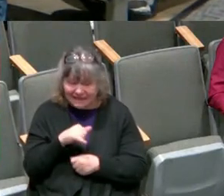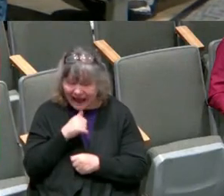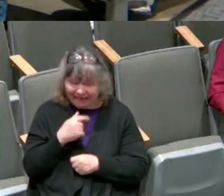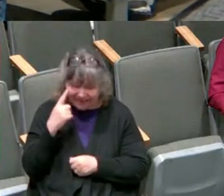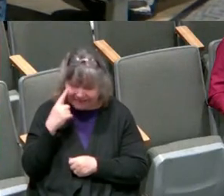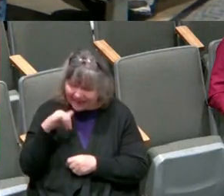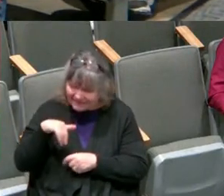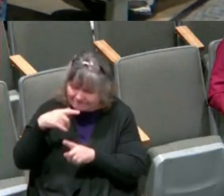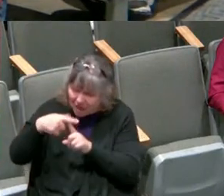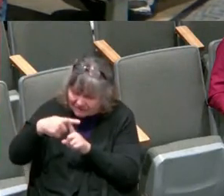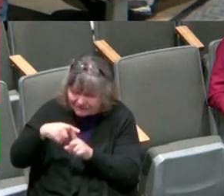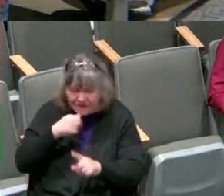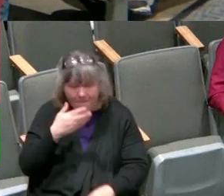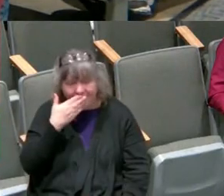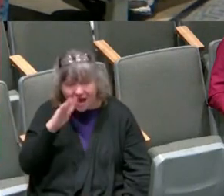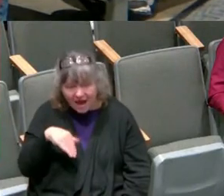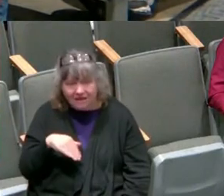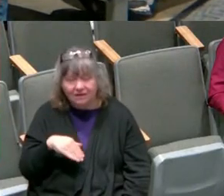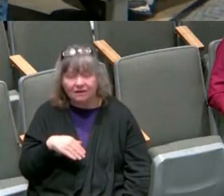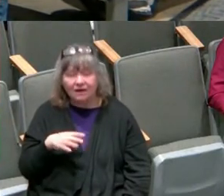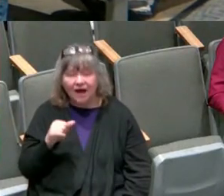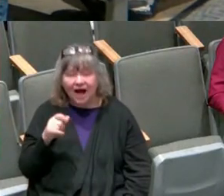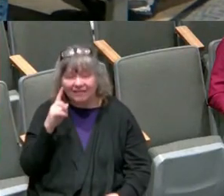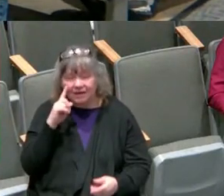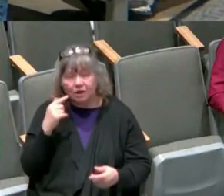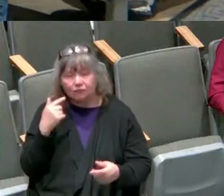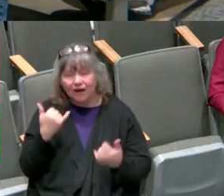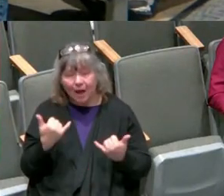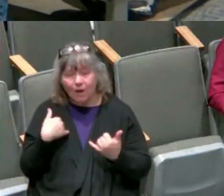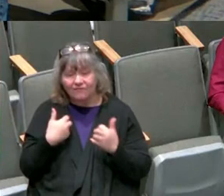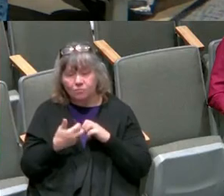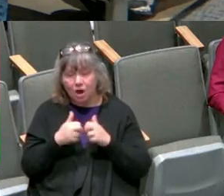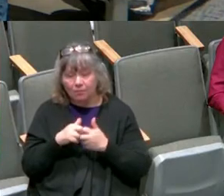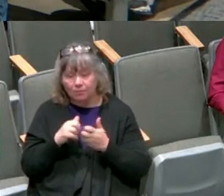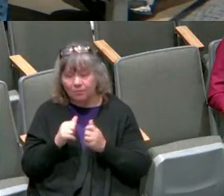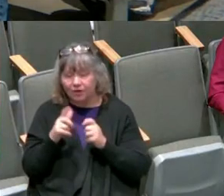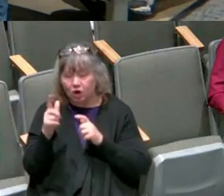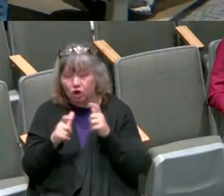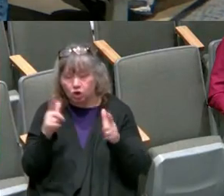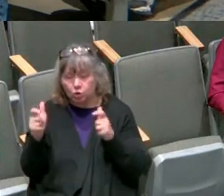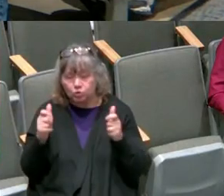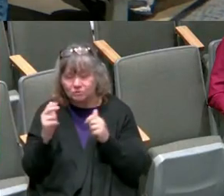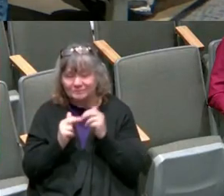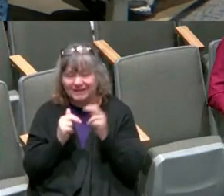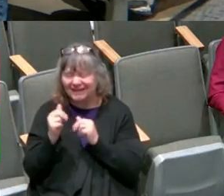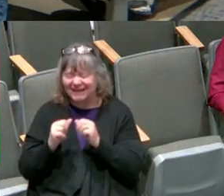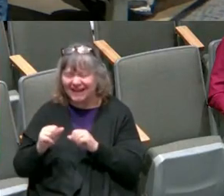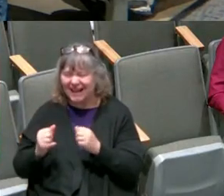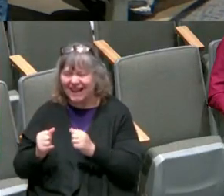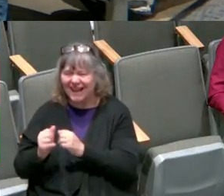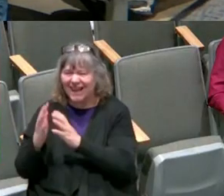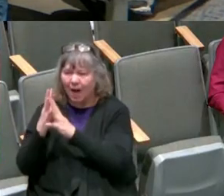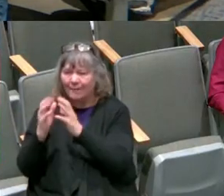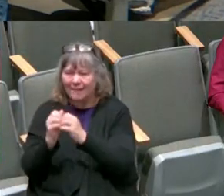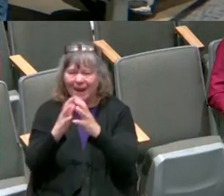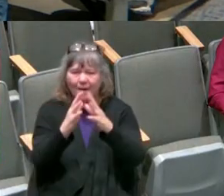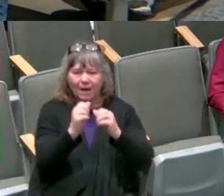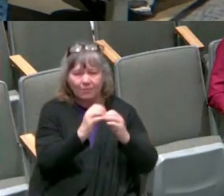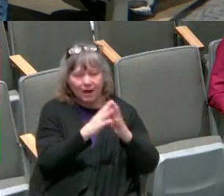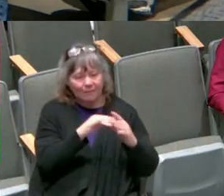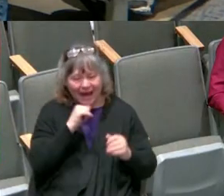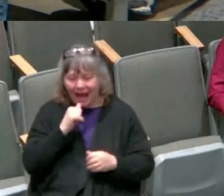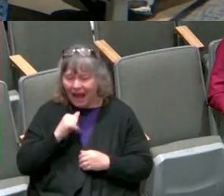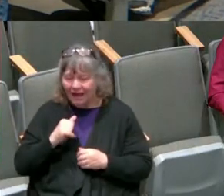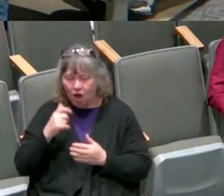thing I think we have a problem right now with a huge building boom and I would argue inflationary prices